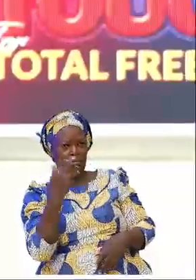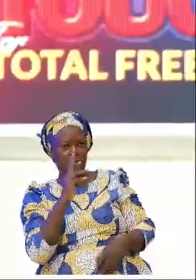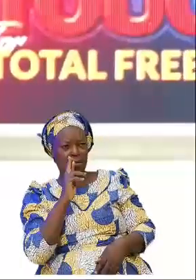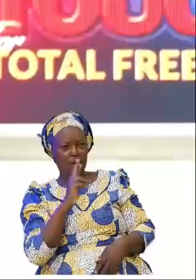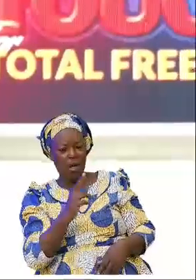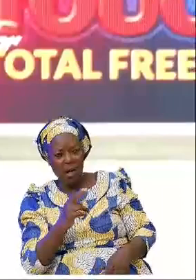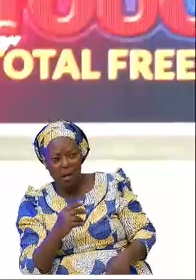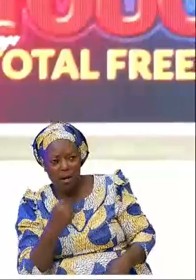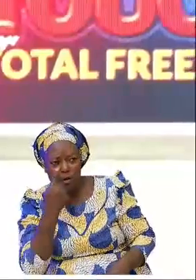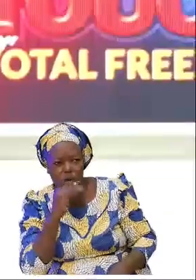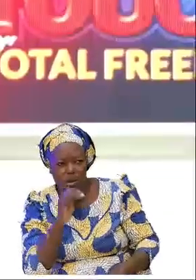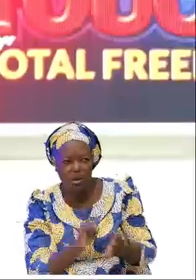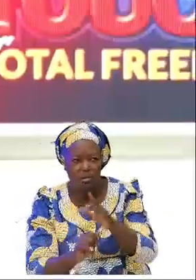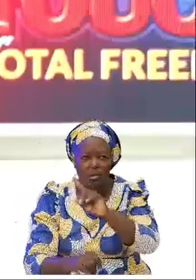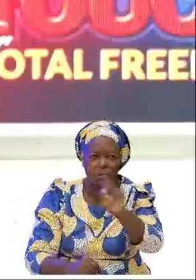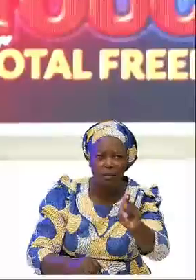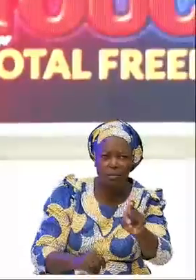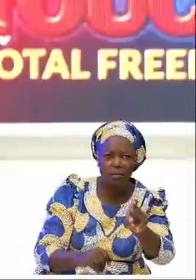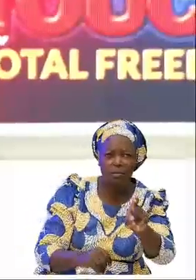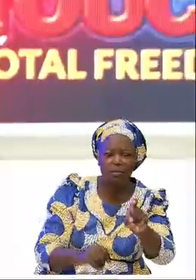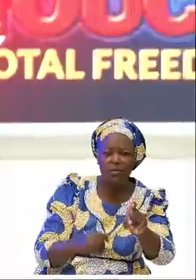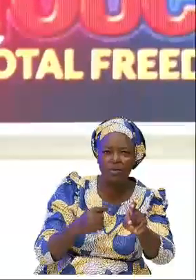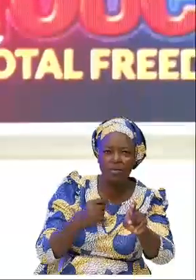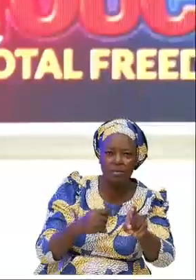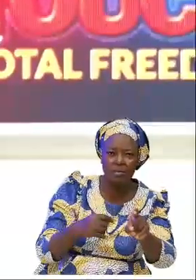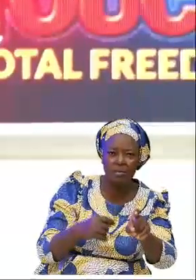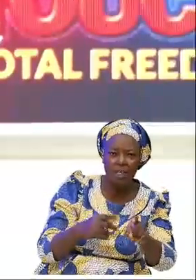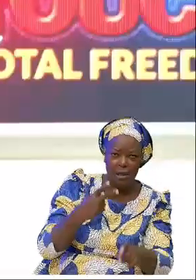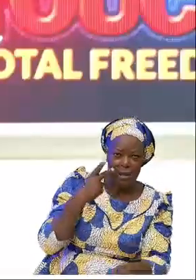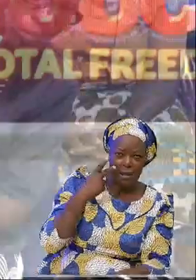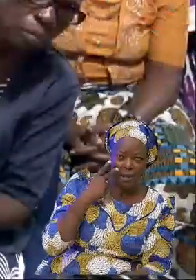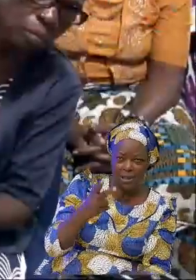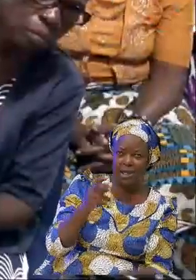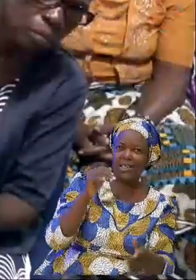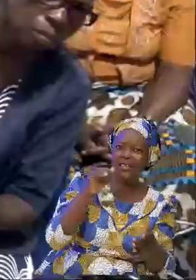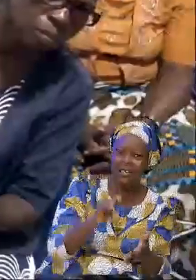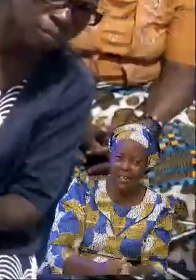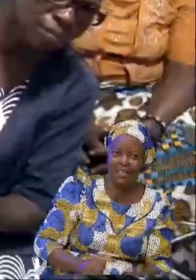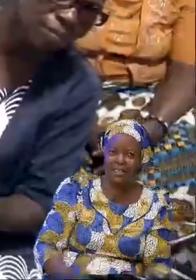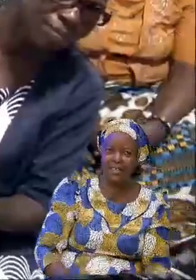that, the husband saw, who is that?